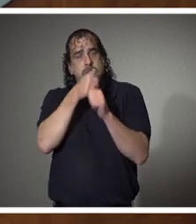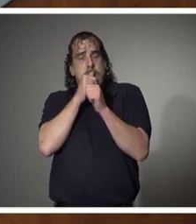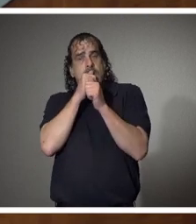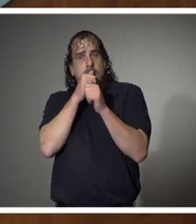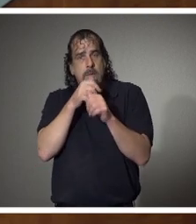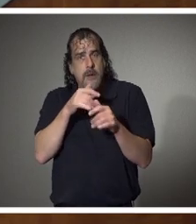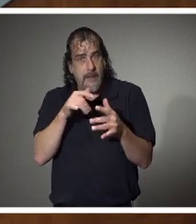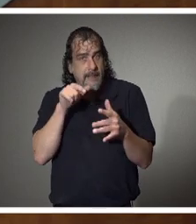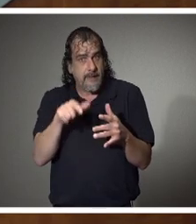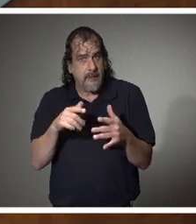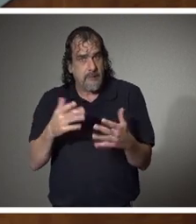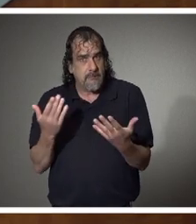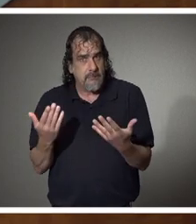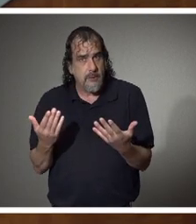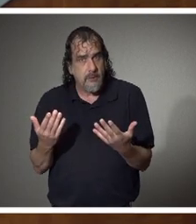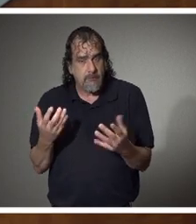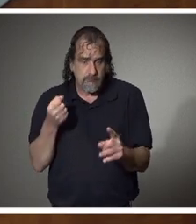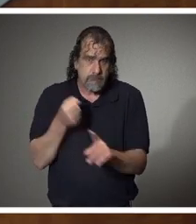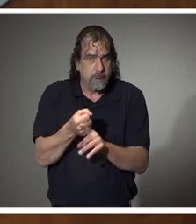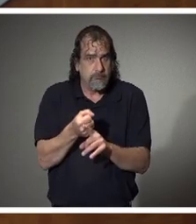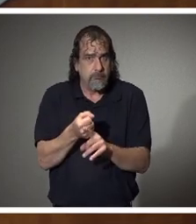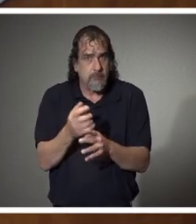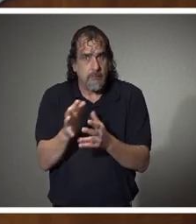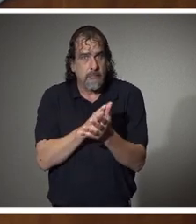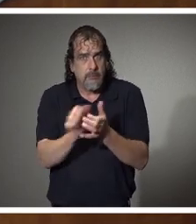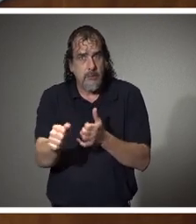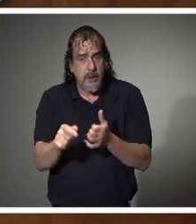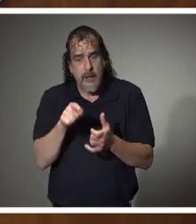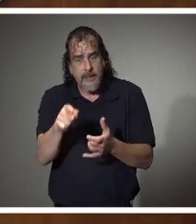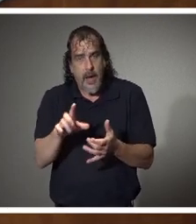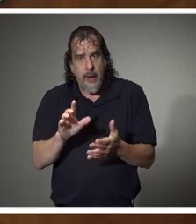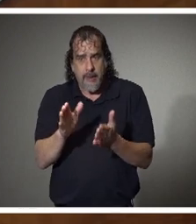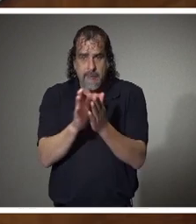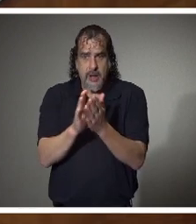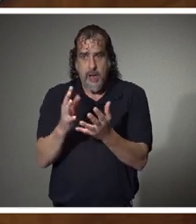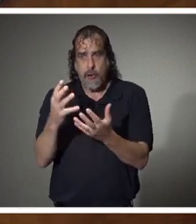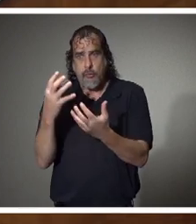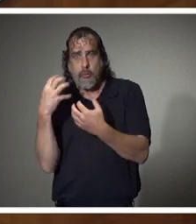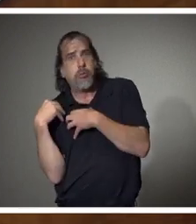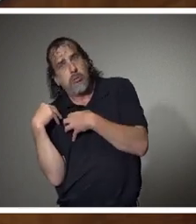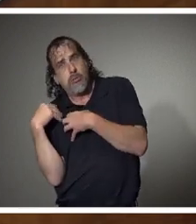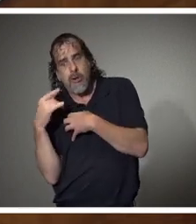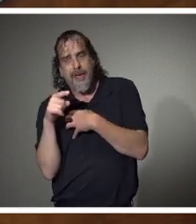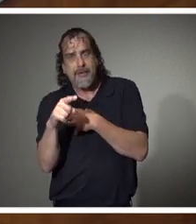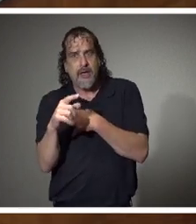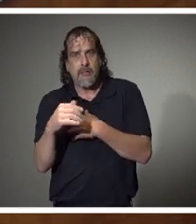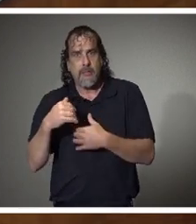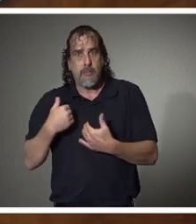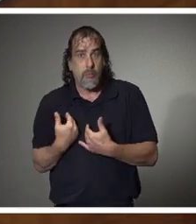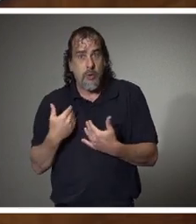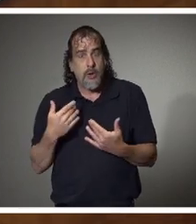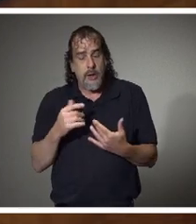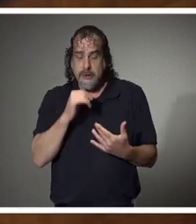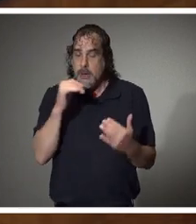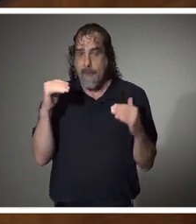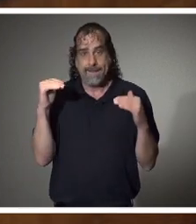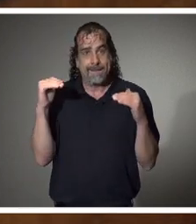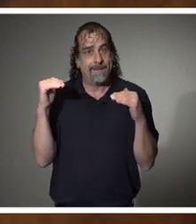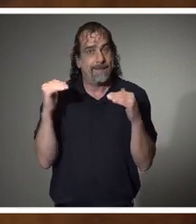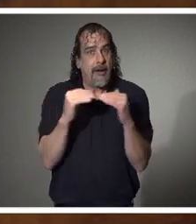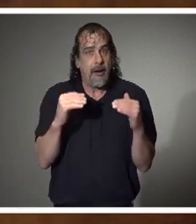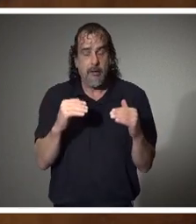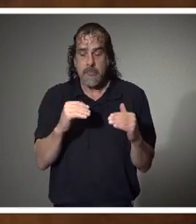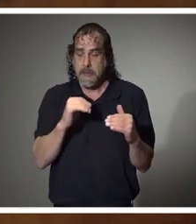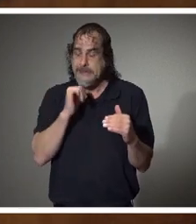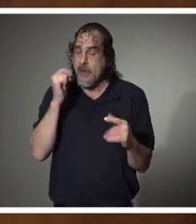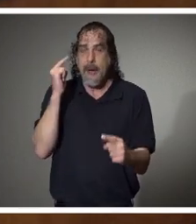damage. That's who has been asked to shoulder the country's burden. It's not fair, and it's not